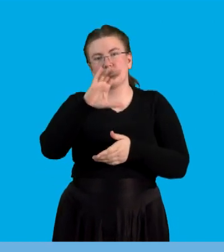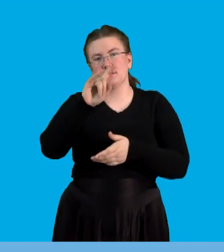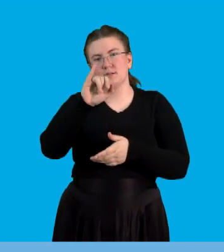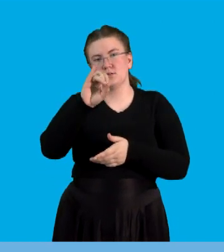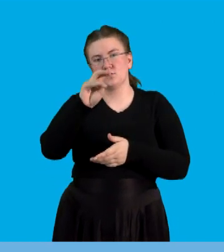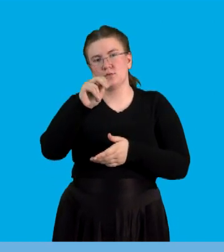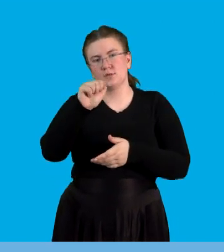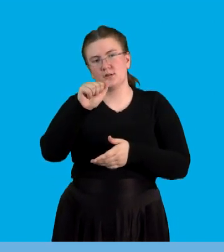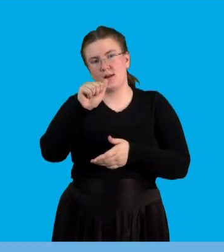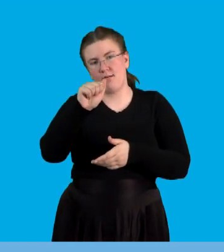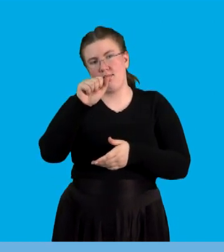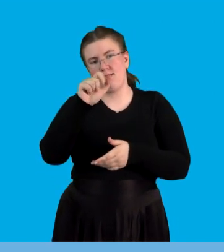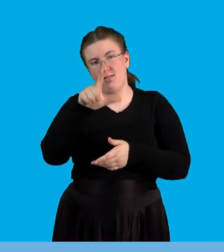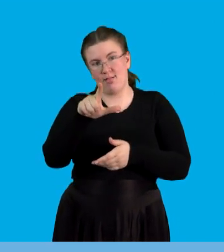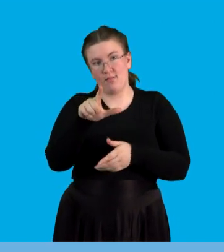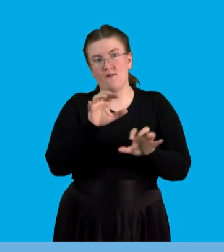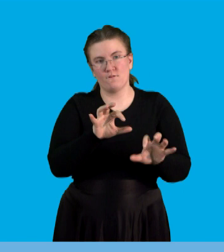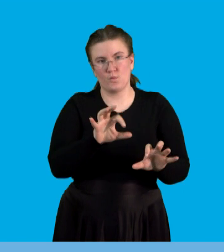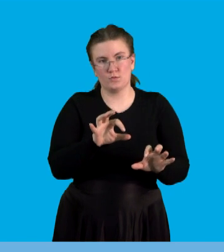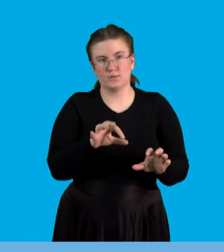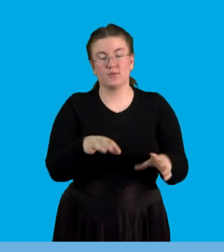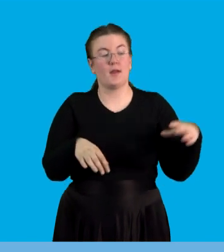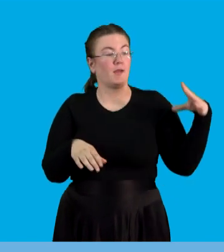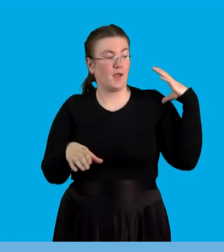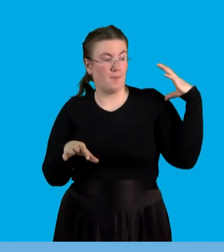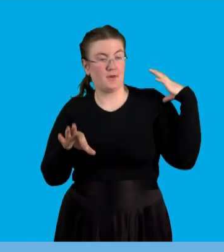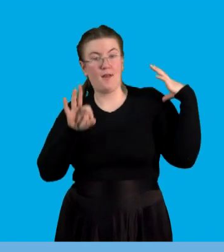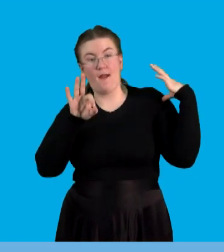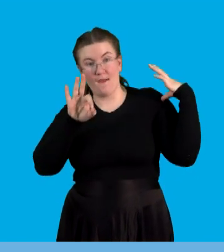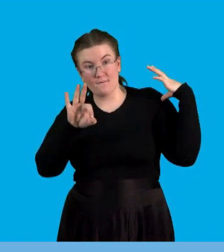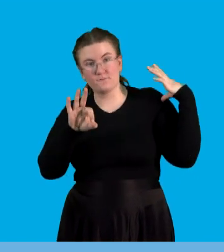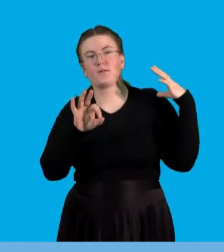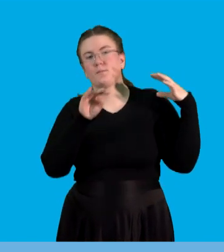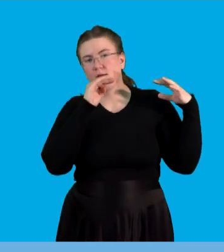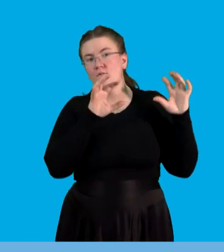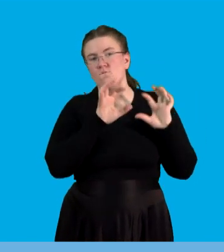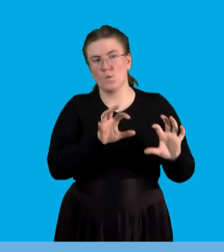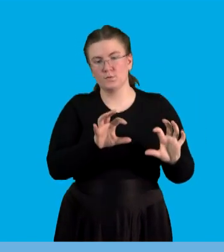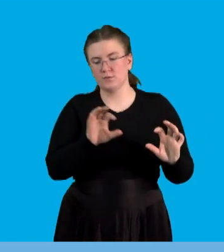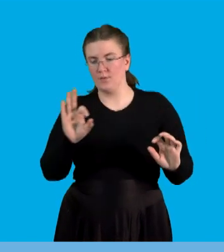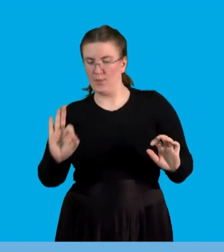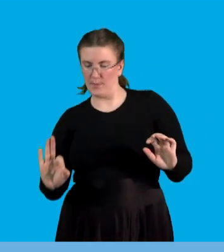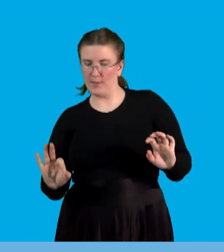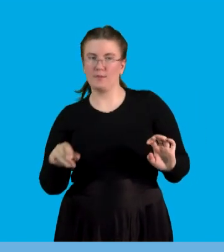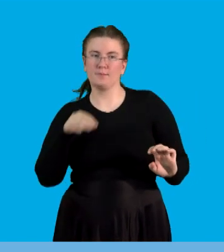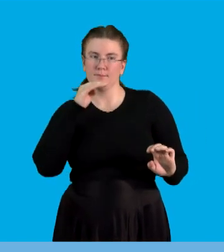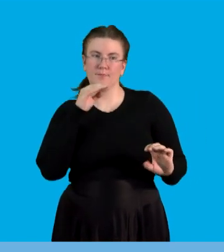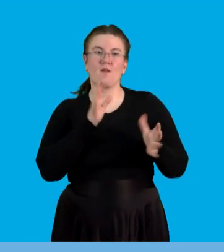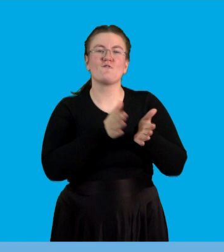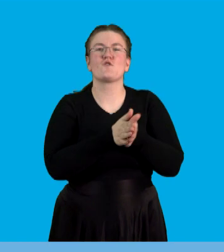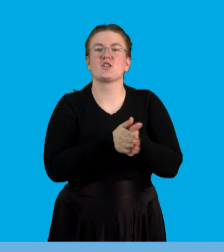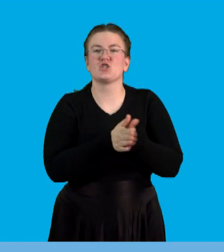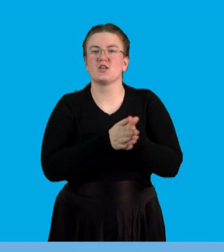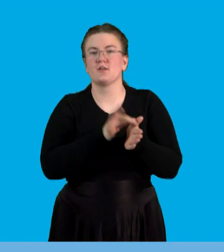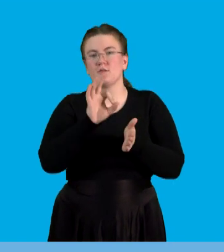by, remember, the capital letter is the force and the small letter will be now the friction. So it's going to be the force of